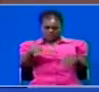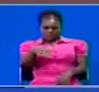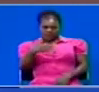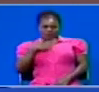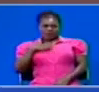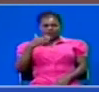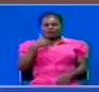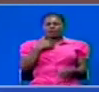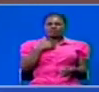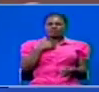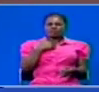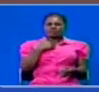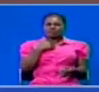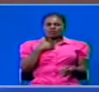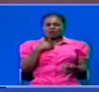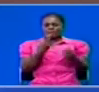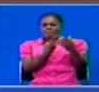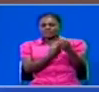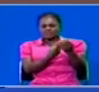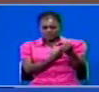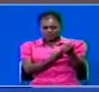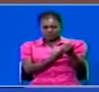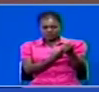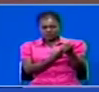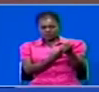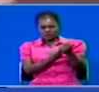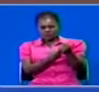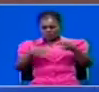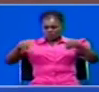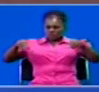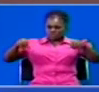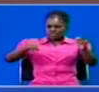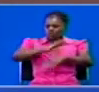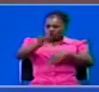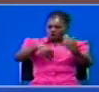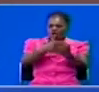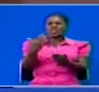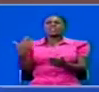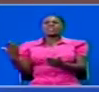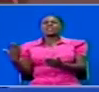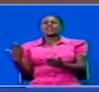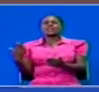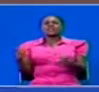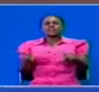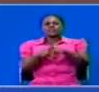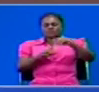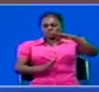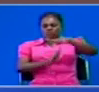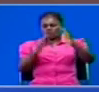the part of the of our partners in terms of quality and everything is ranked in the top